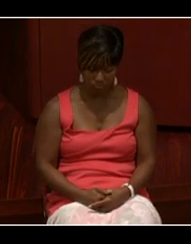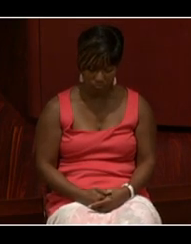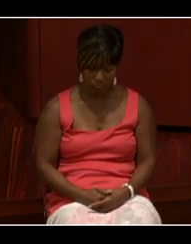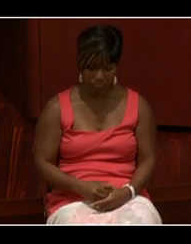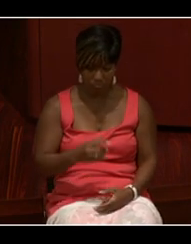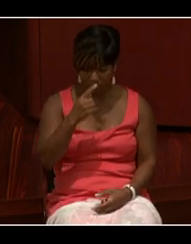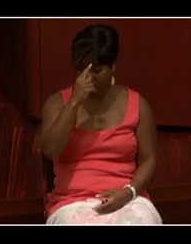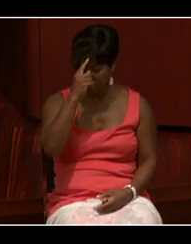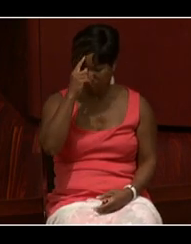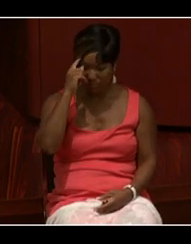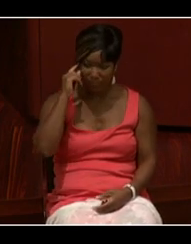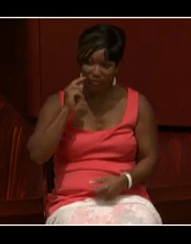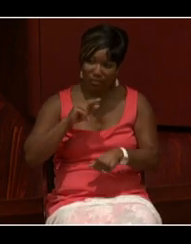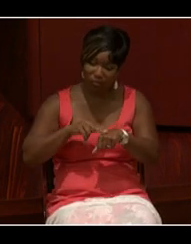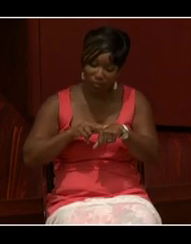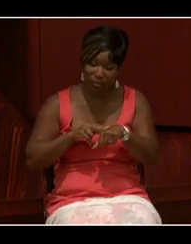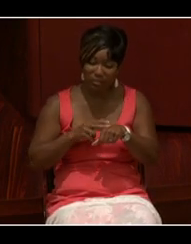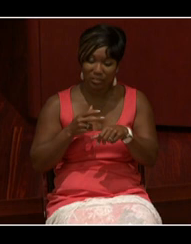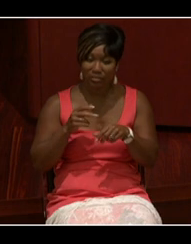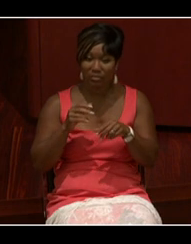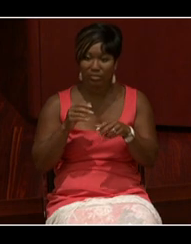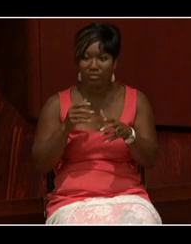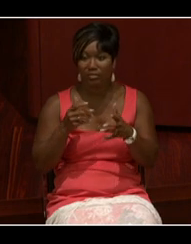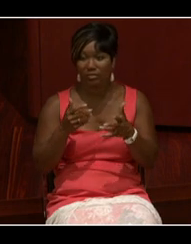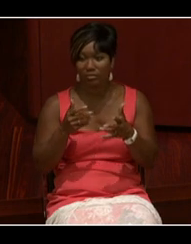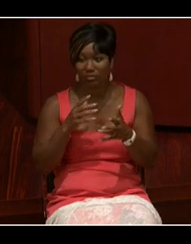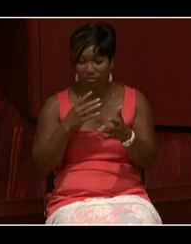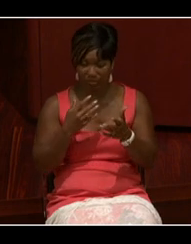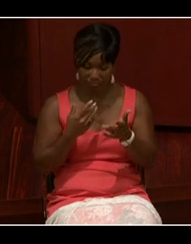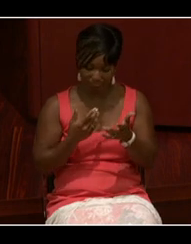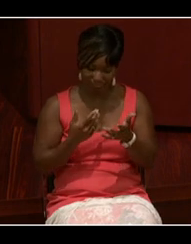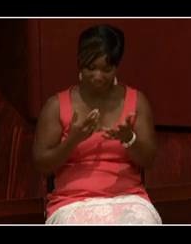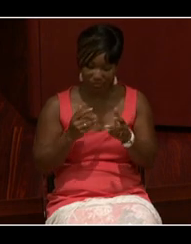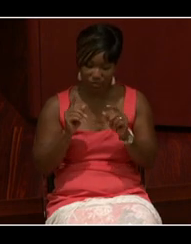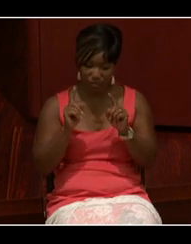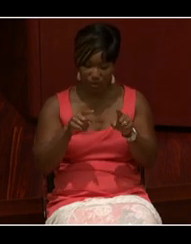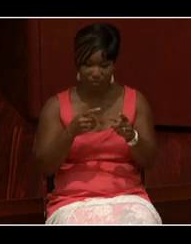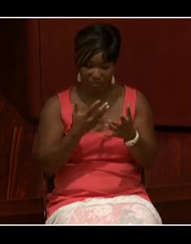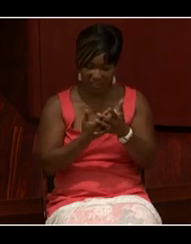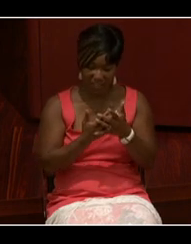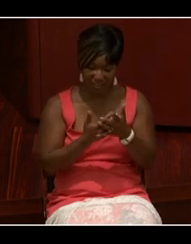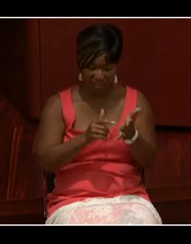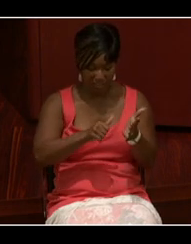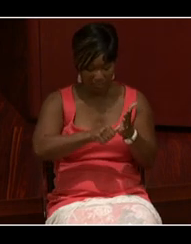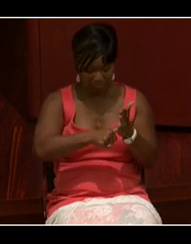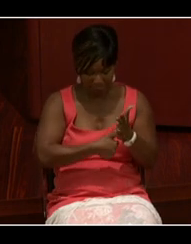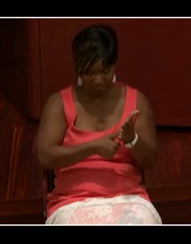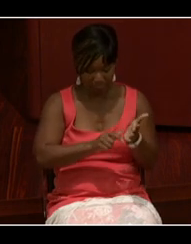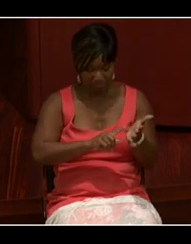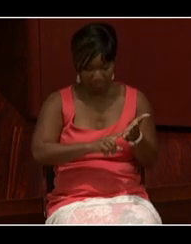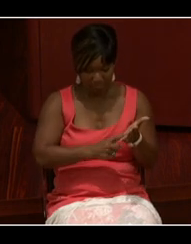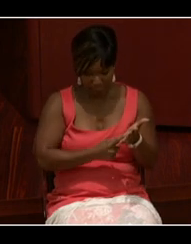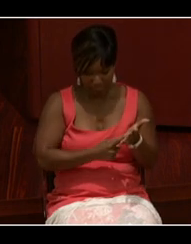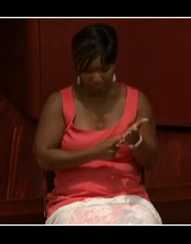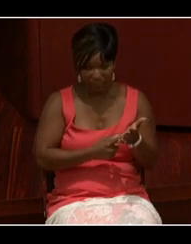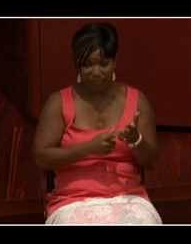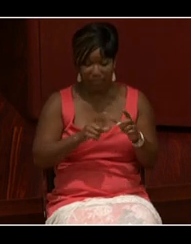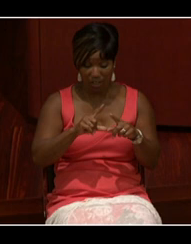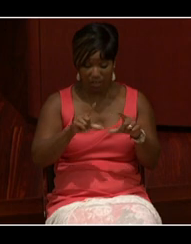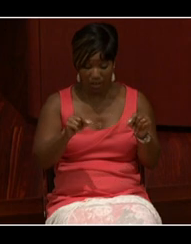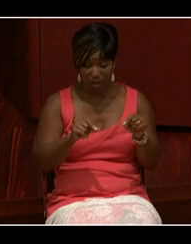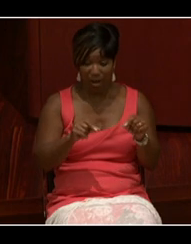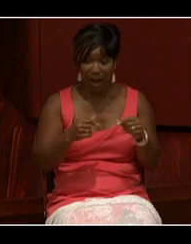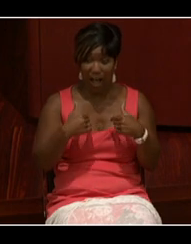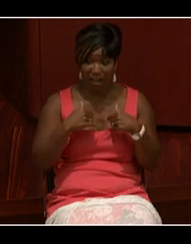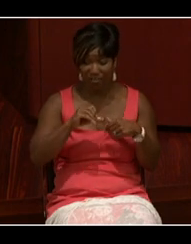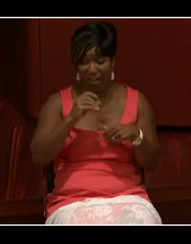Of course, anytime you'd enter prison, you'd have your fingerprints taken. The fingerprint card captures other basic physical identifying